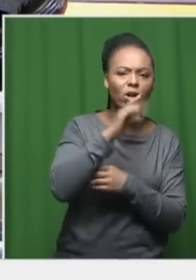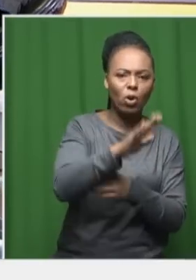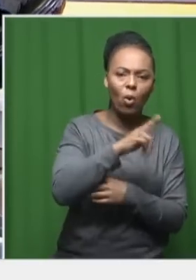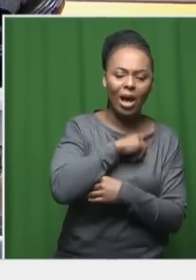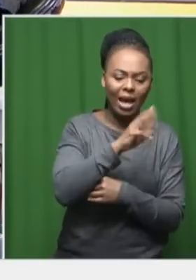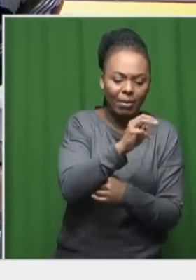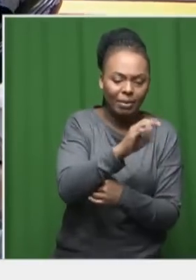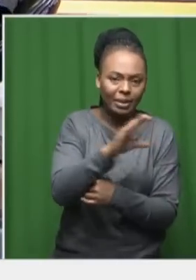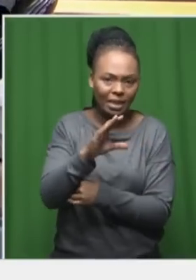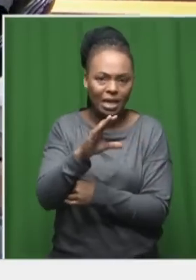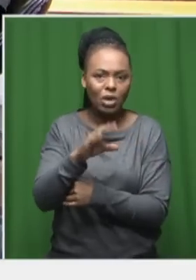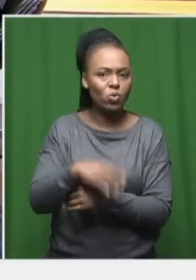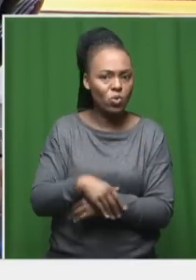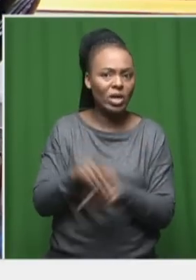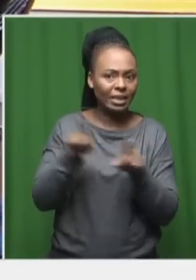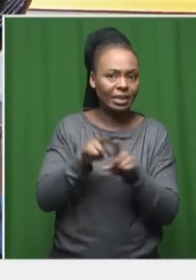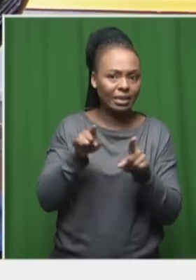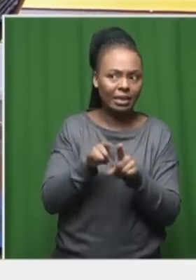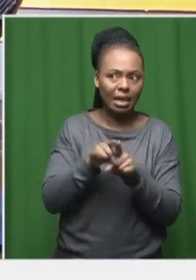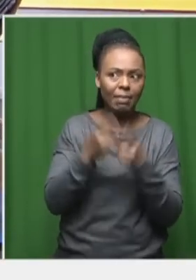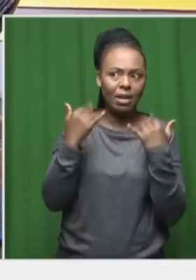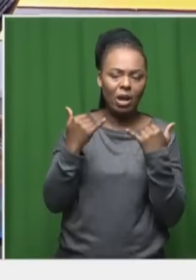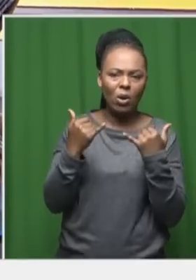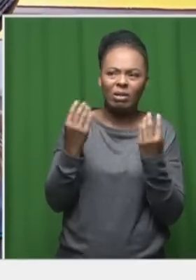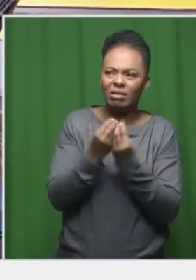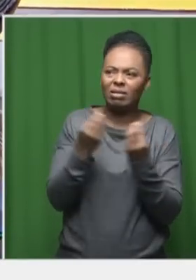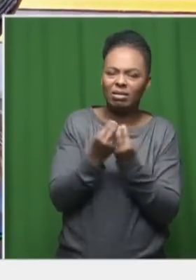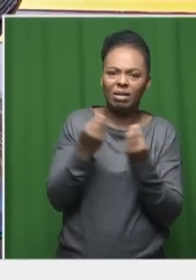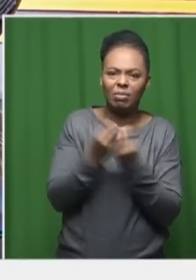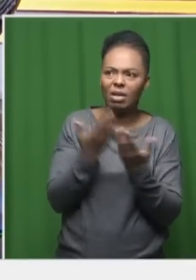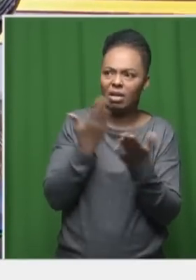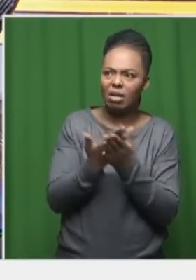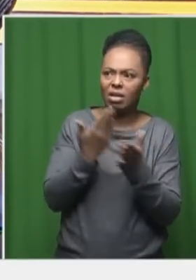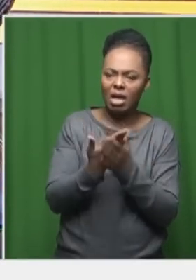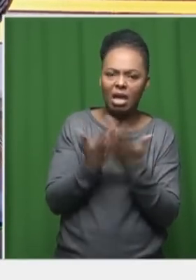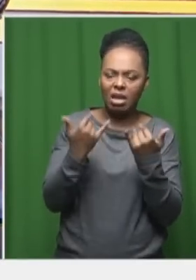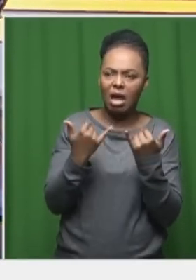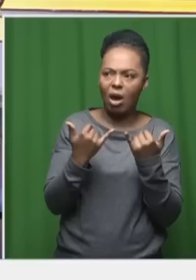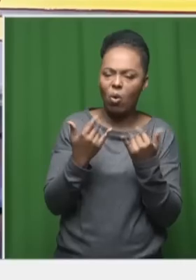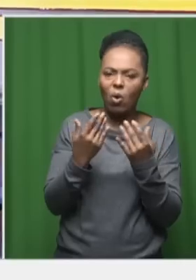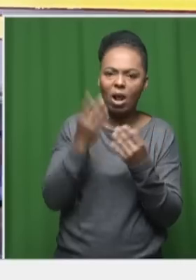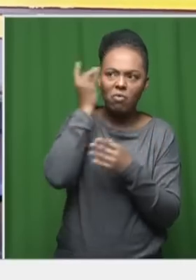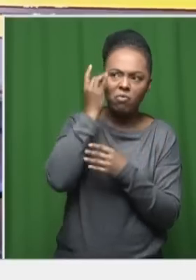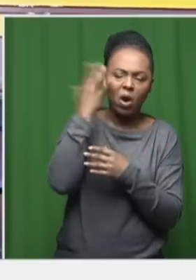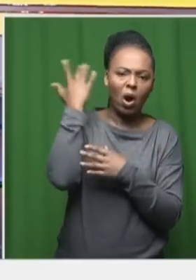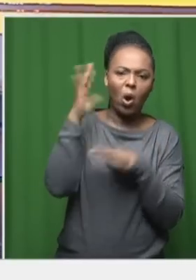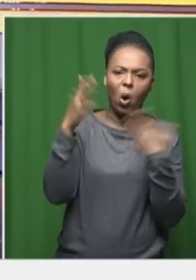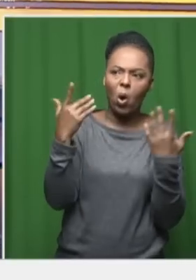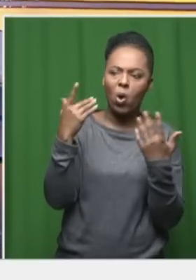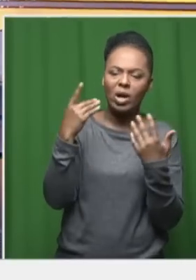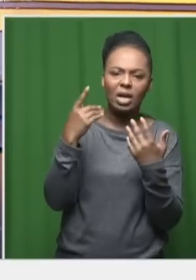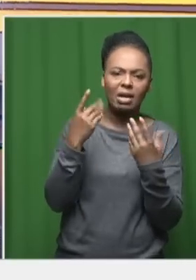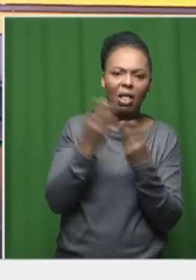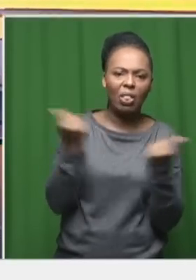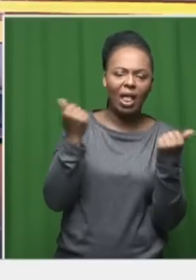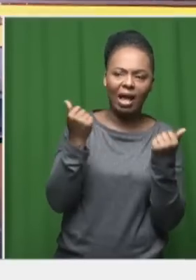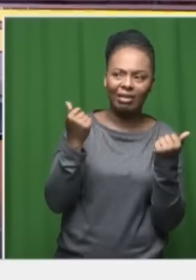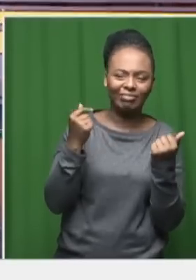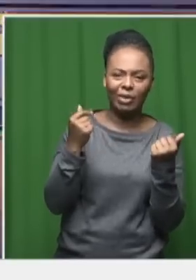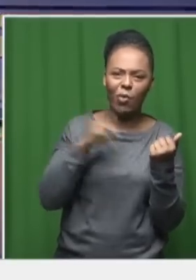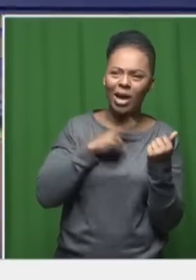are substantial. Yeah. It's not something that you can scoff at. Yeah, no, it's true. And again, it's one of probably those ignored